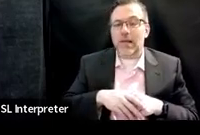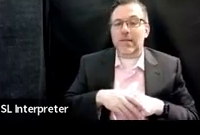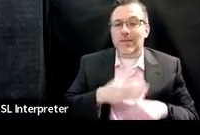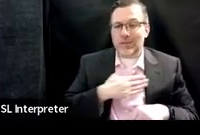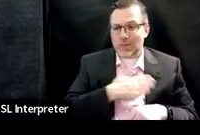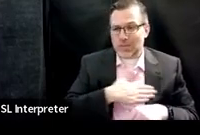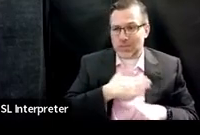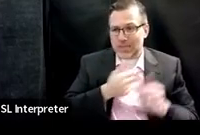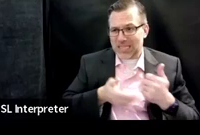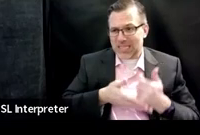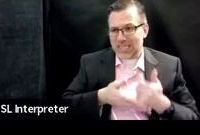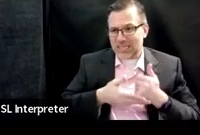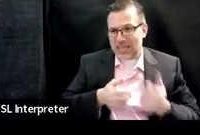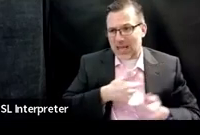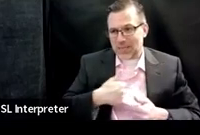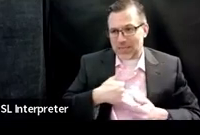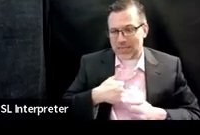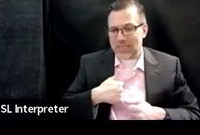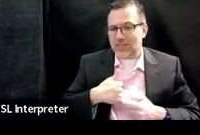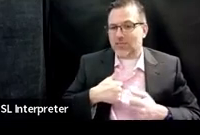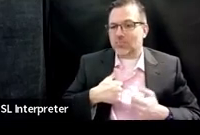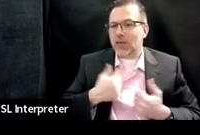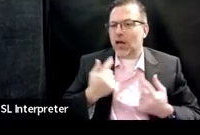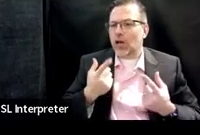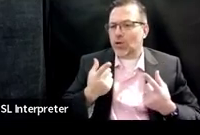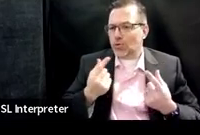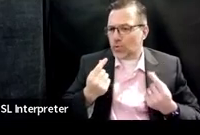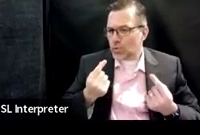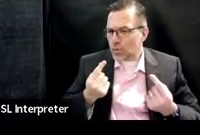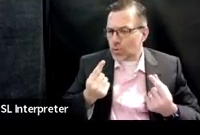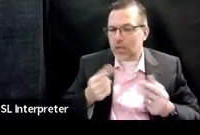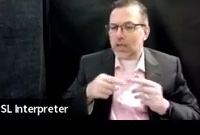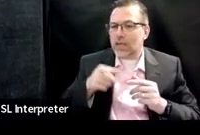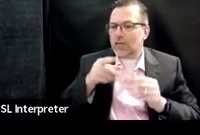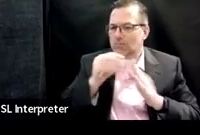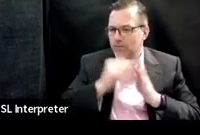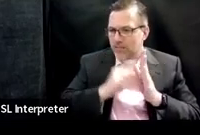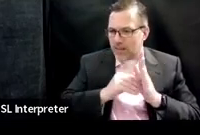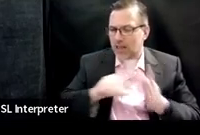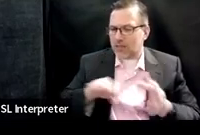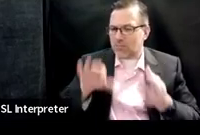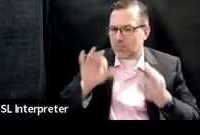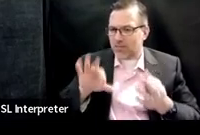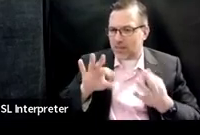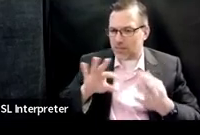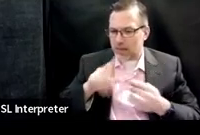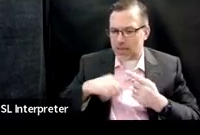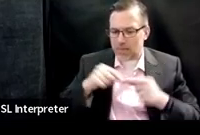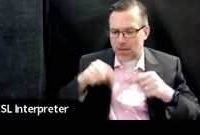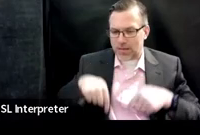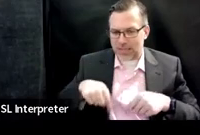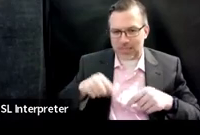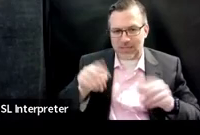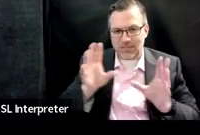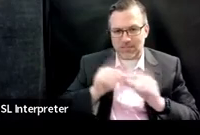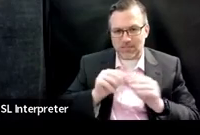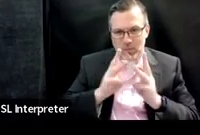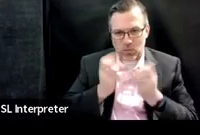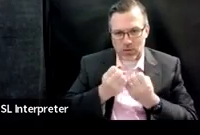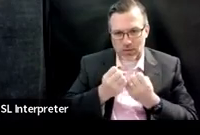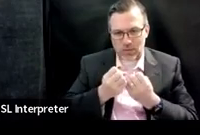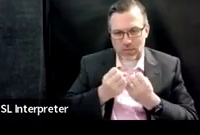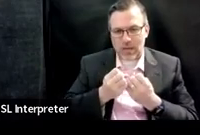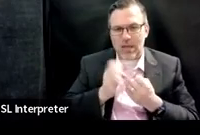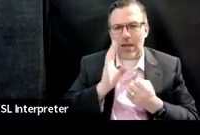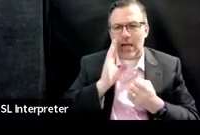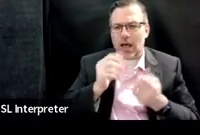us out by giving us some feedback about our professional development, that would be great. I am going to try to multitask and pull up my